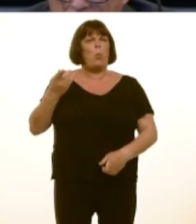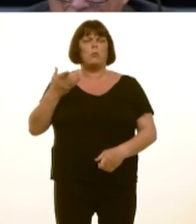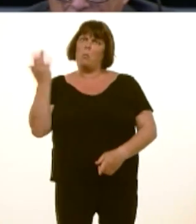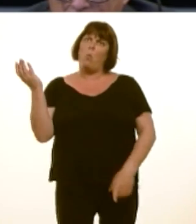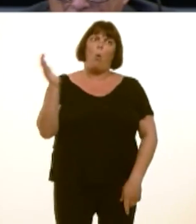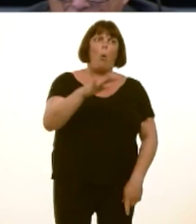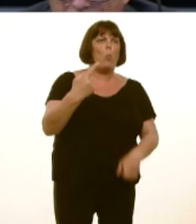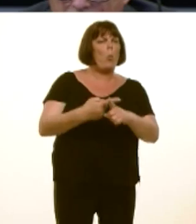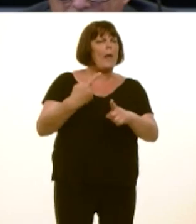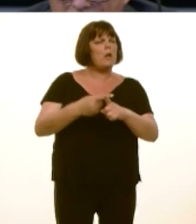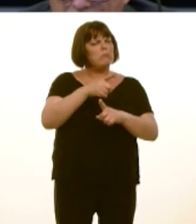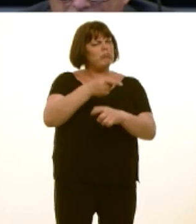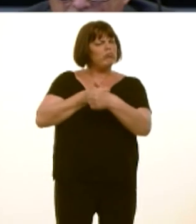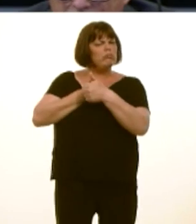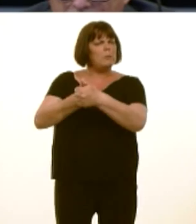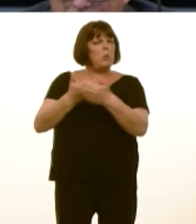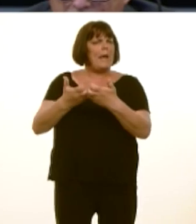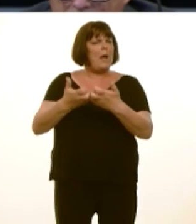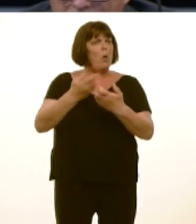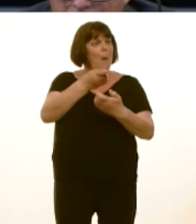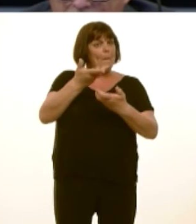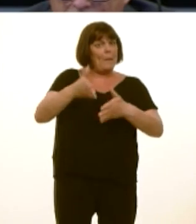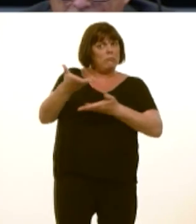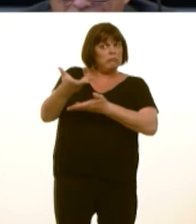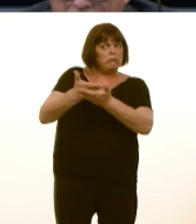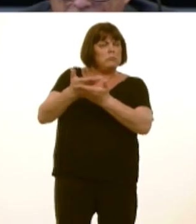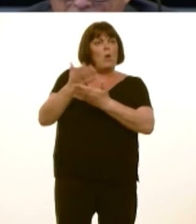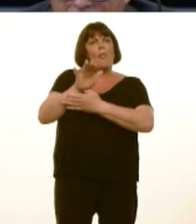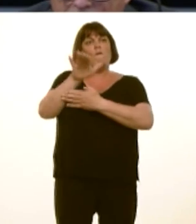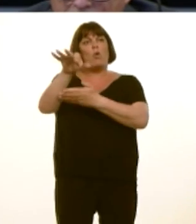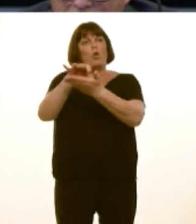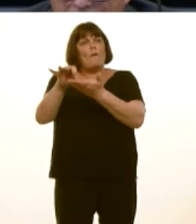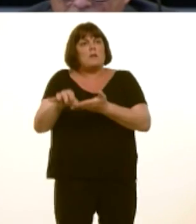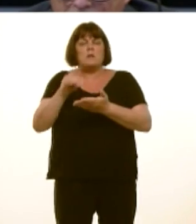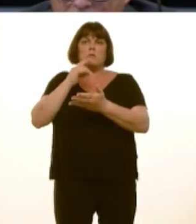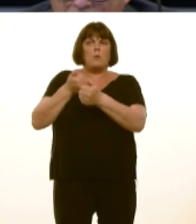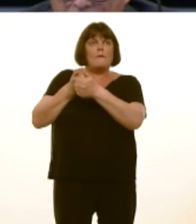ongoing discussions are you having with the Foreign Office about advice to Welsh holidaymakers